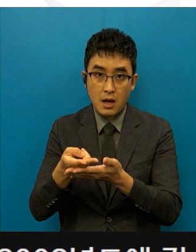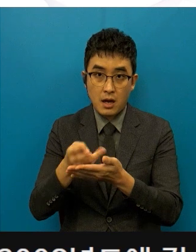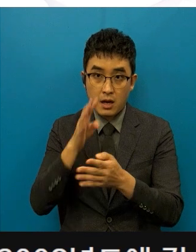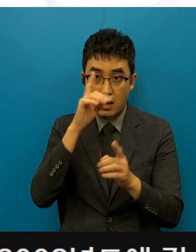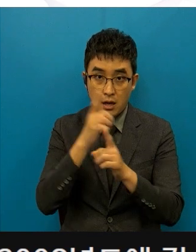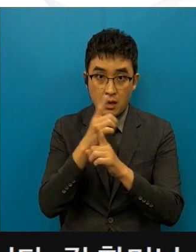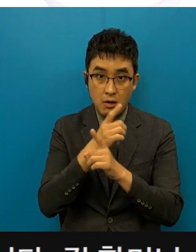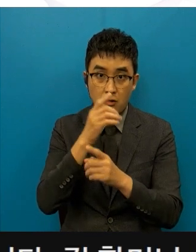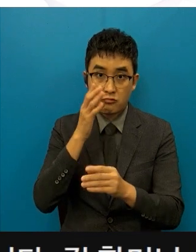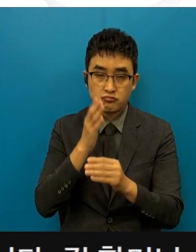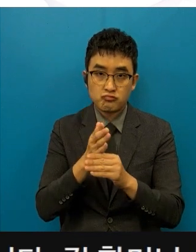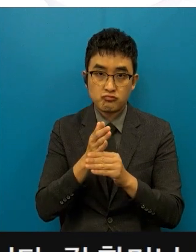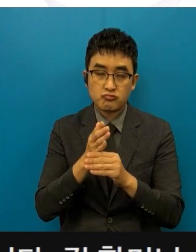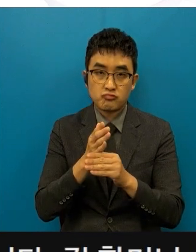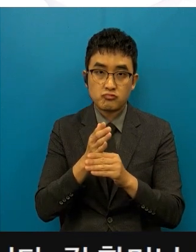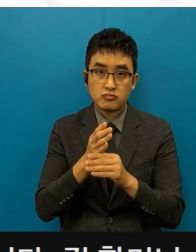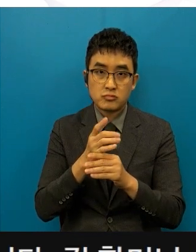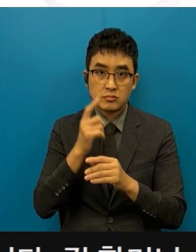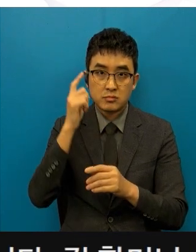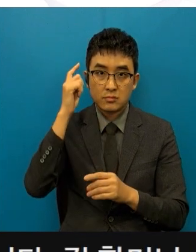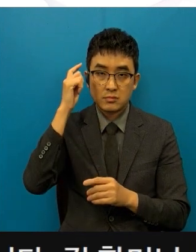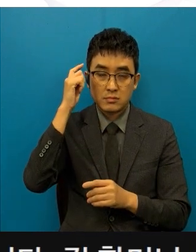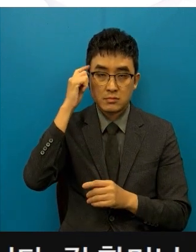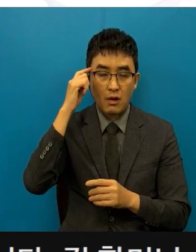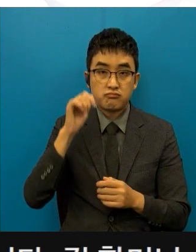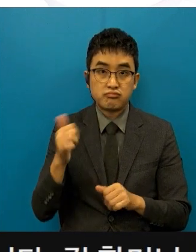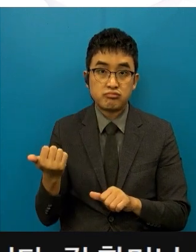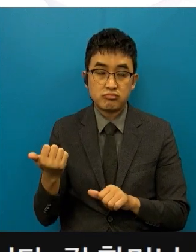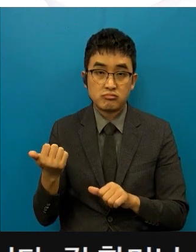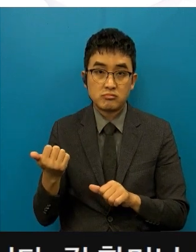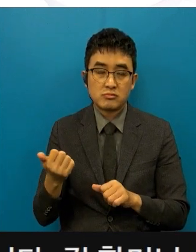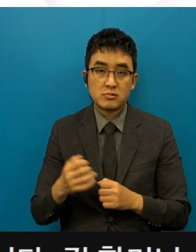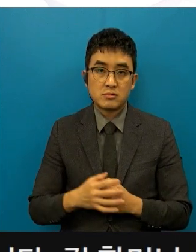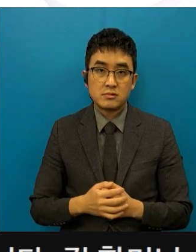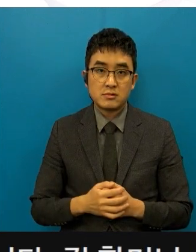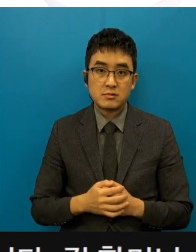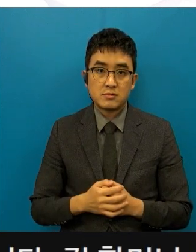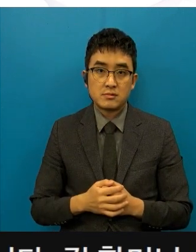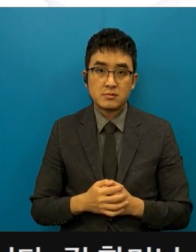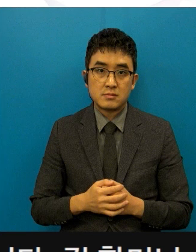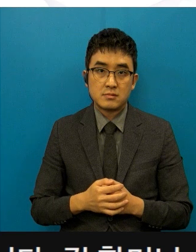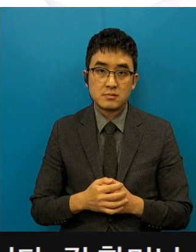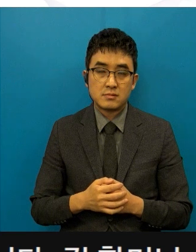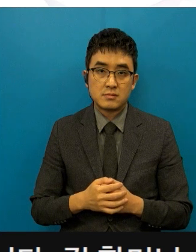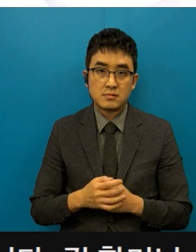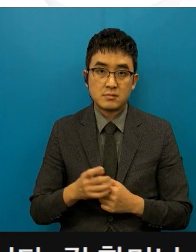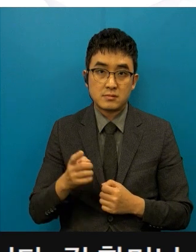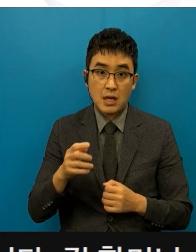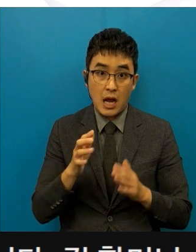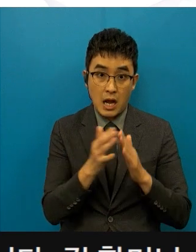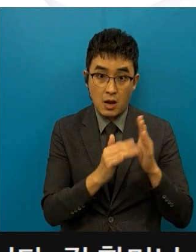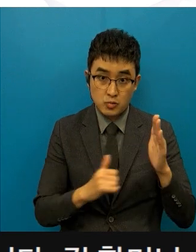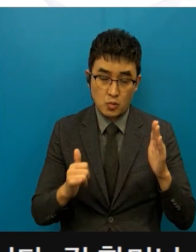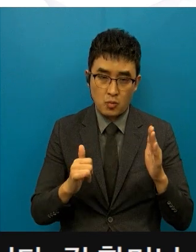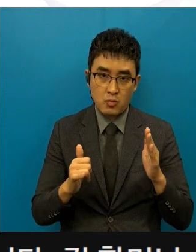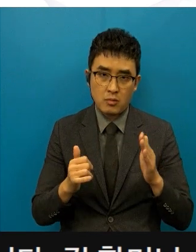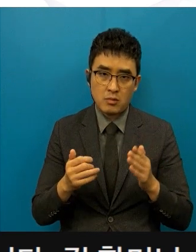request was not granted, leading them to file a lawsuit. It